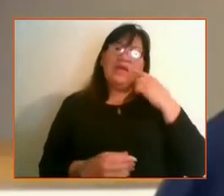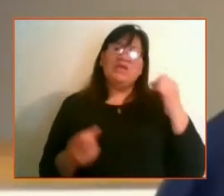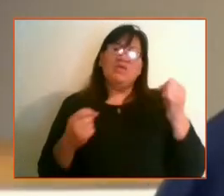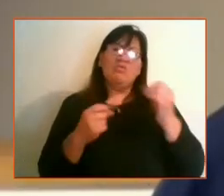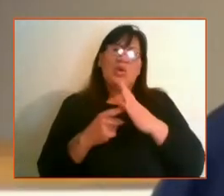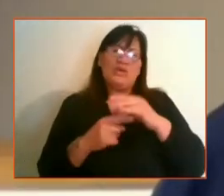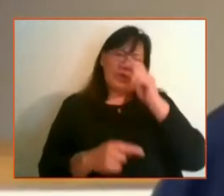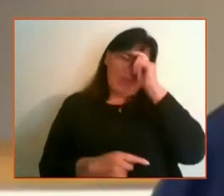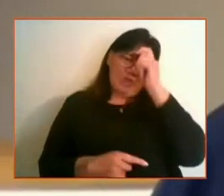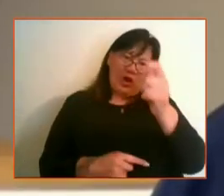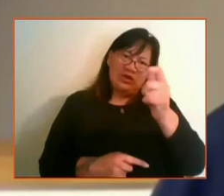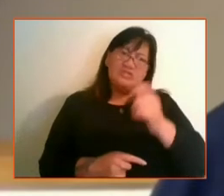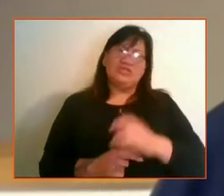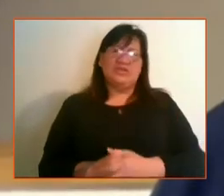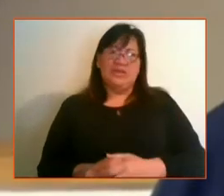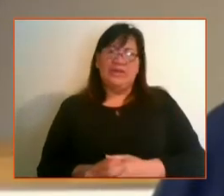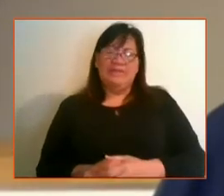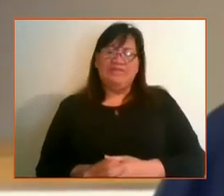around